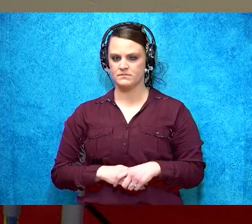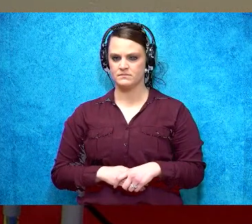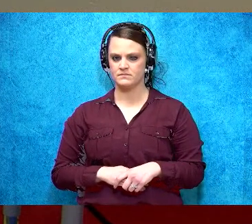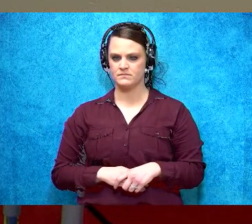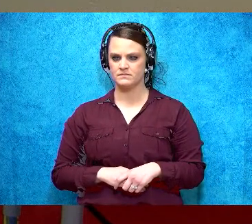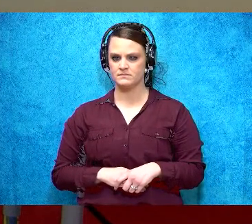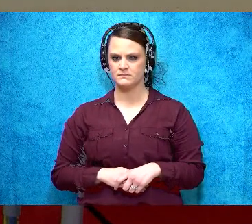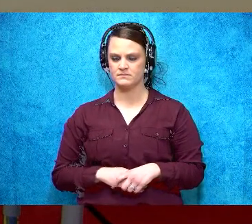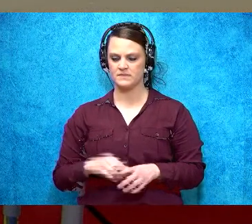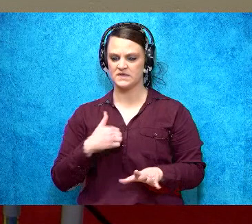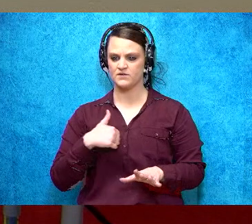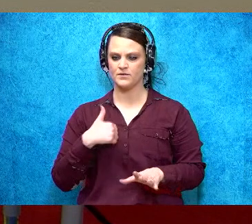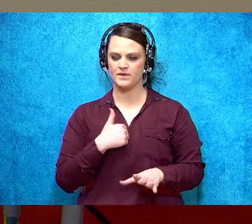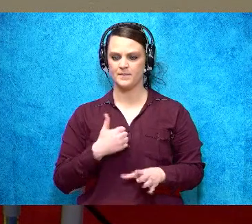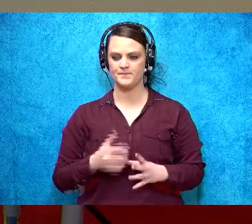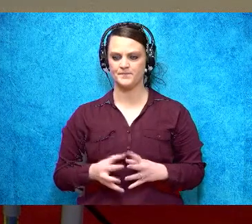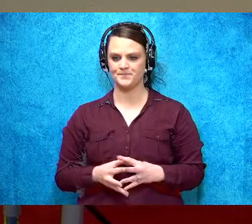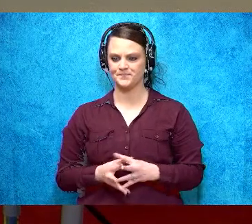Sorry.